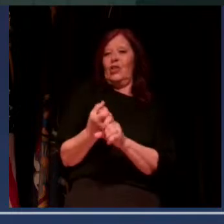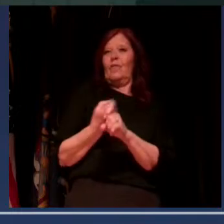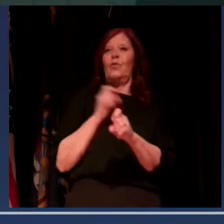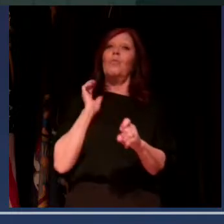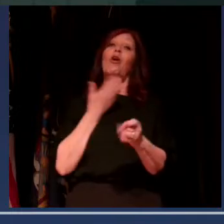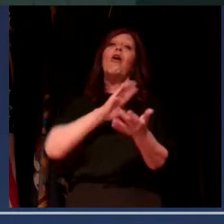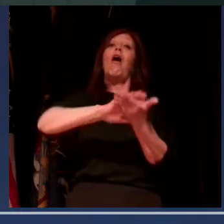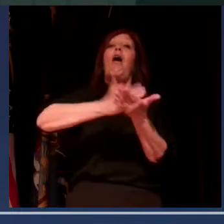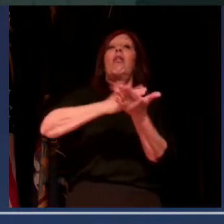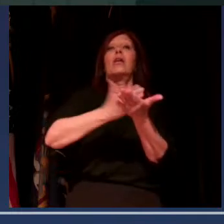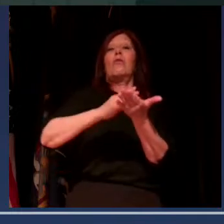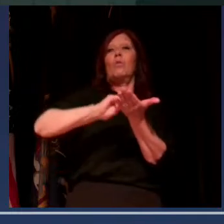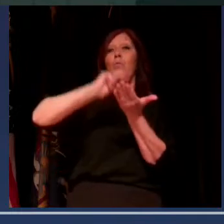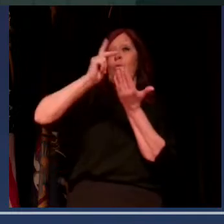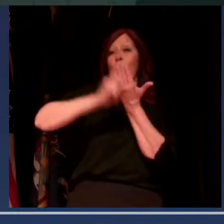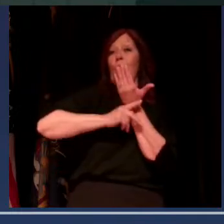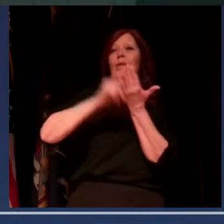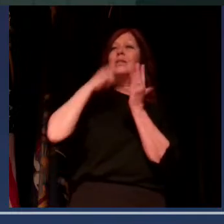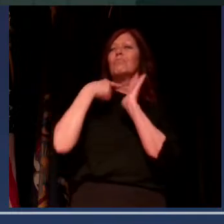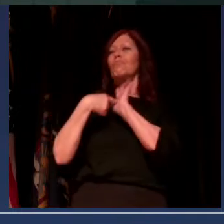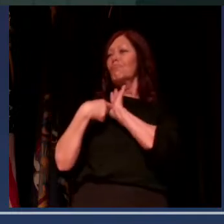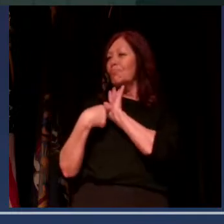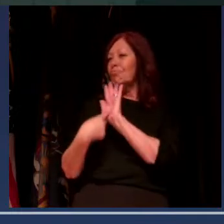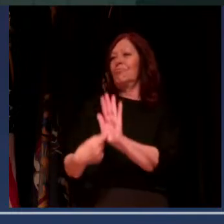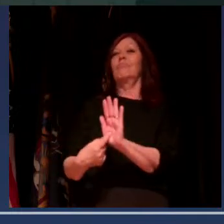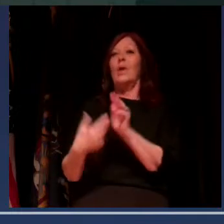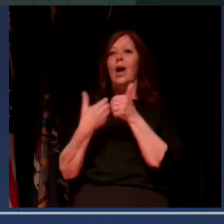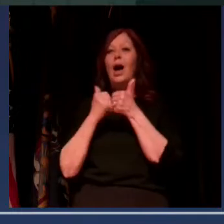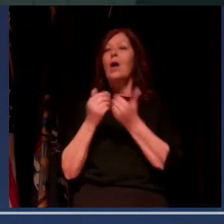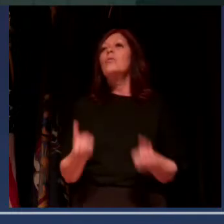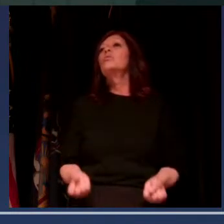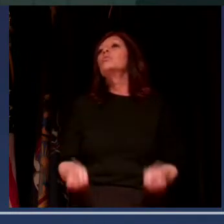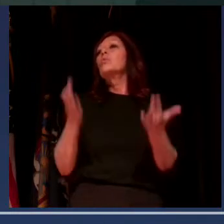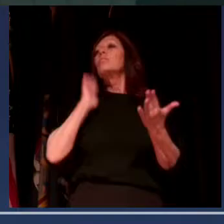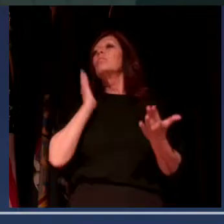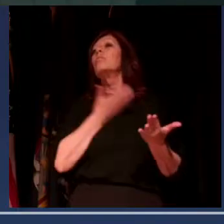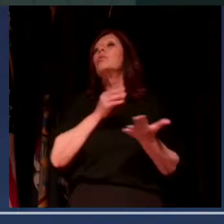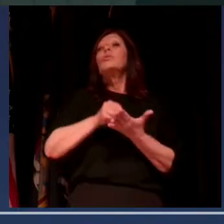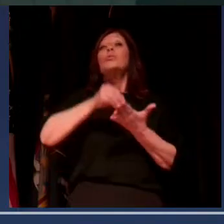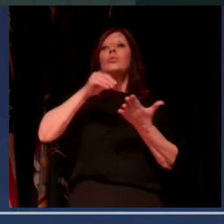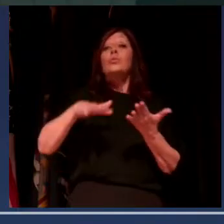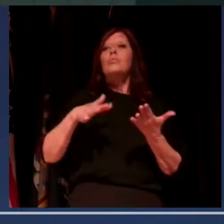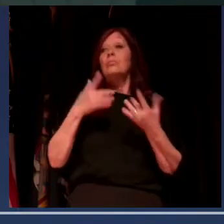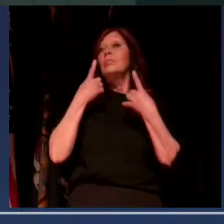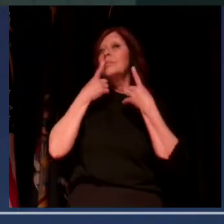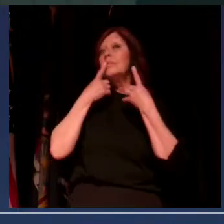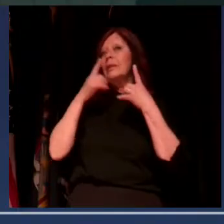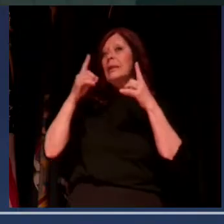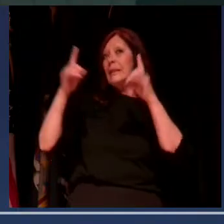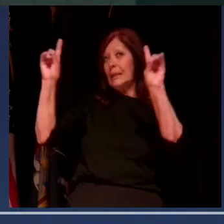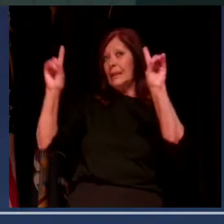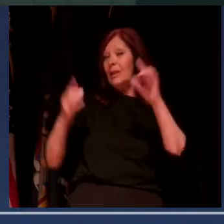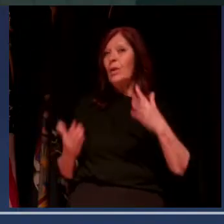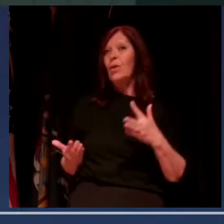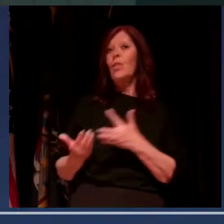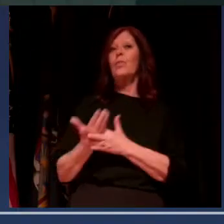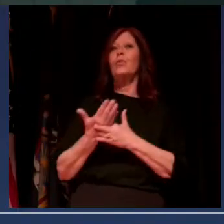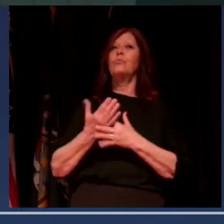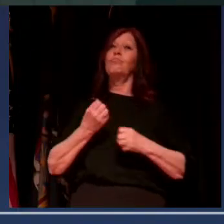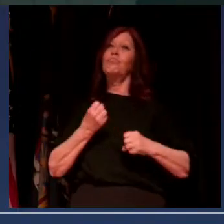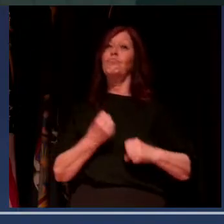culinary program, is a shining example of how so many of our students succeed through